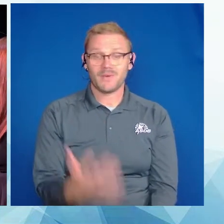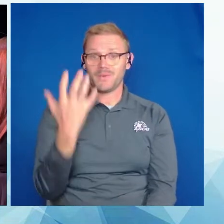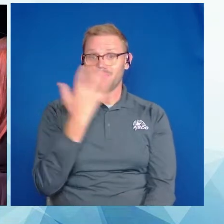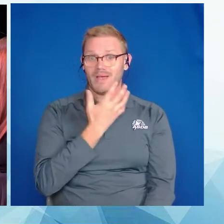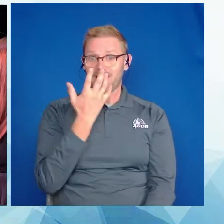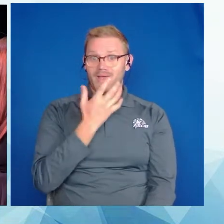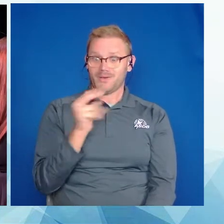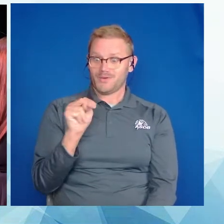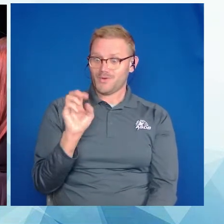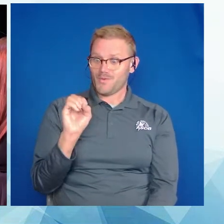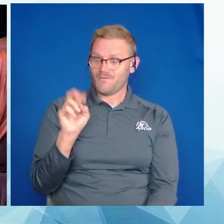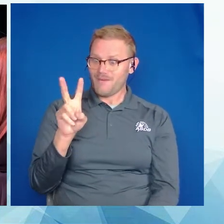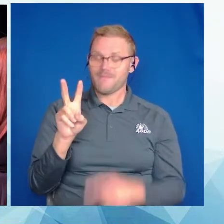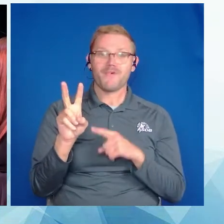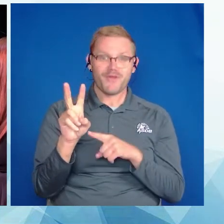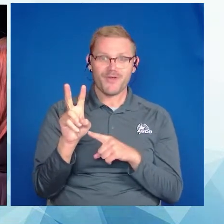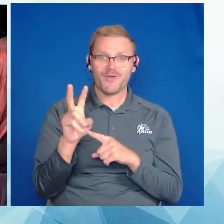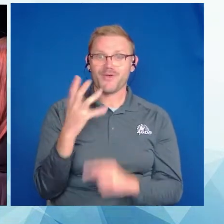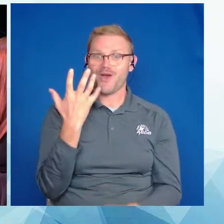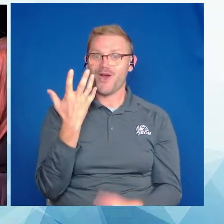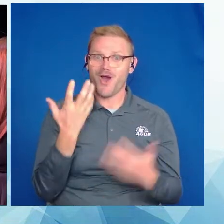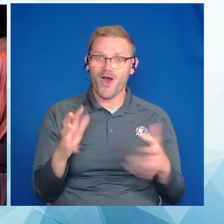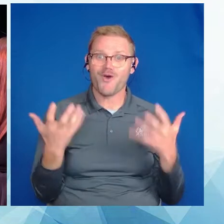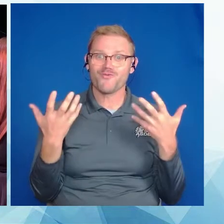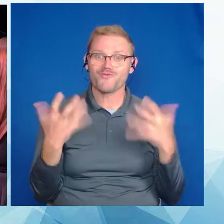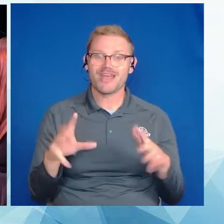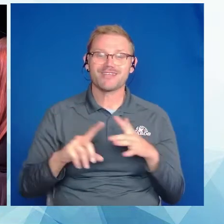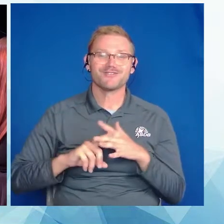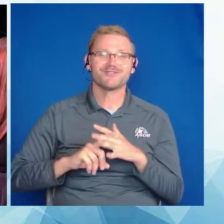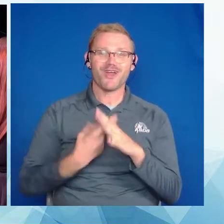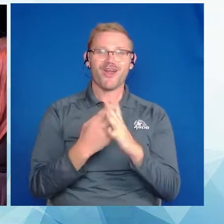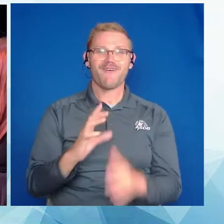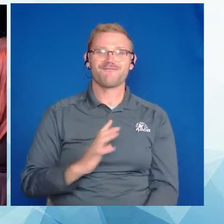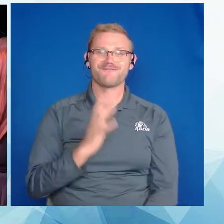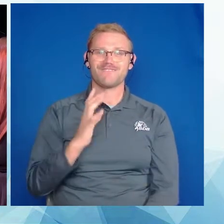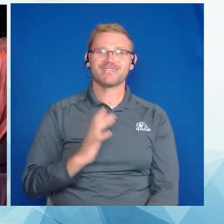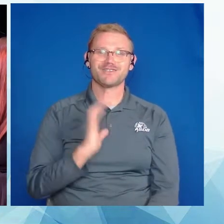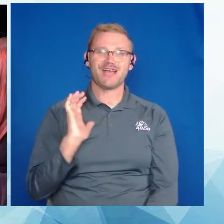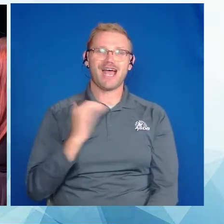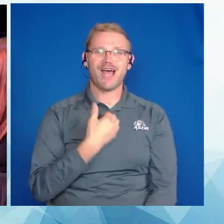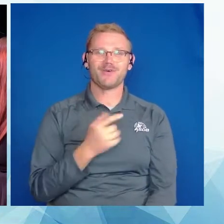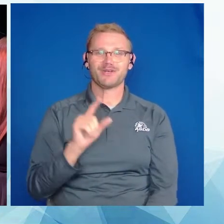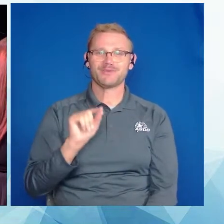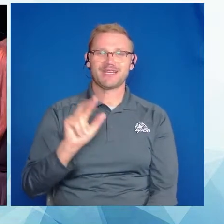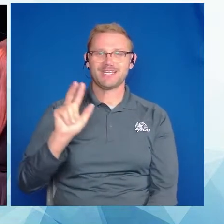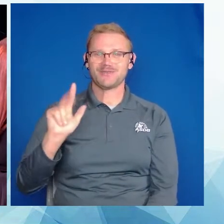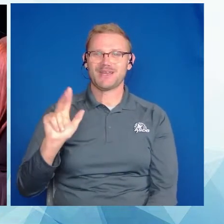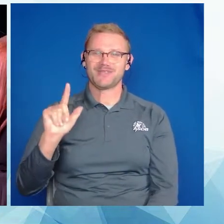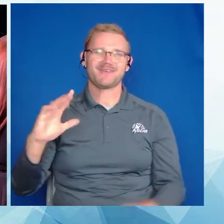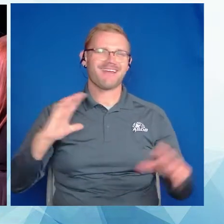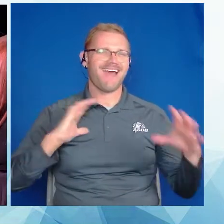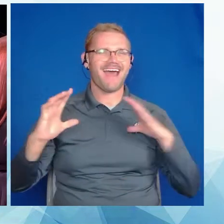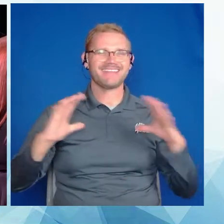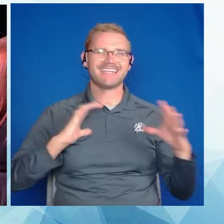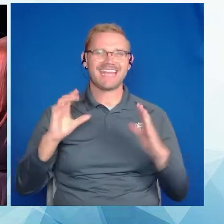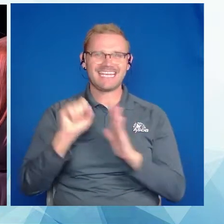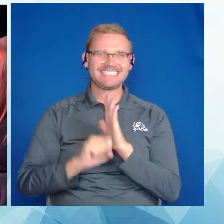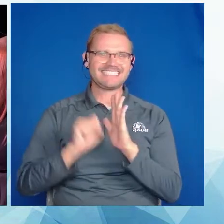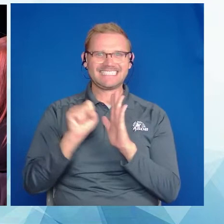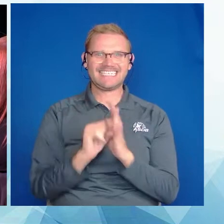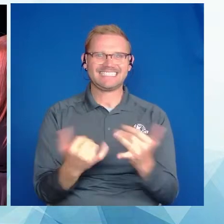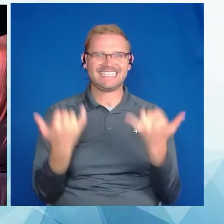November. It's already started the official start of our 2023 holiday season,